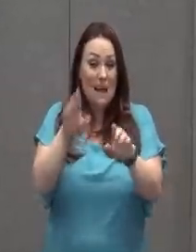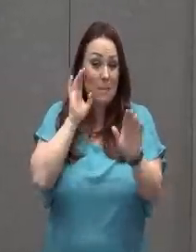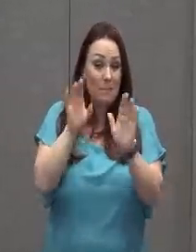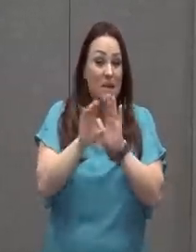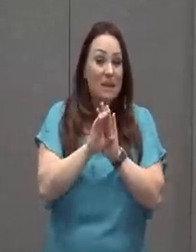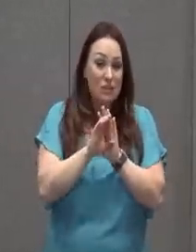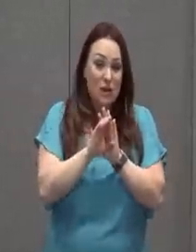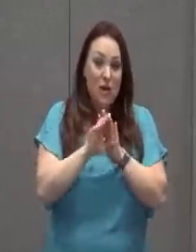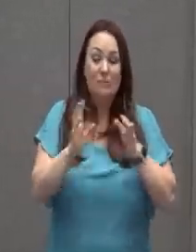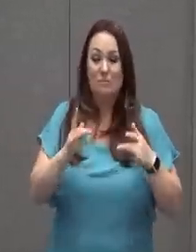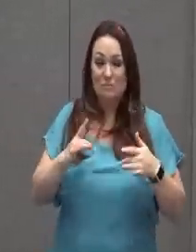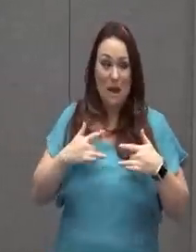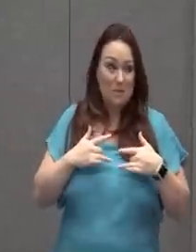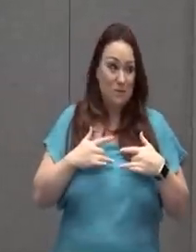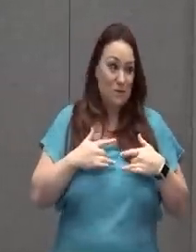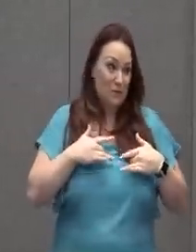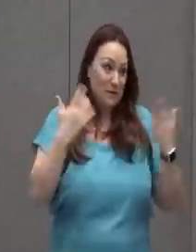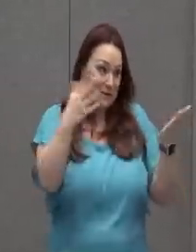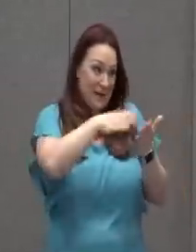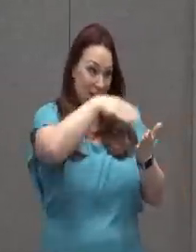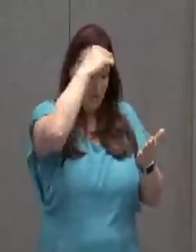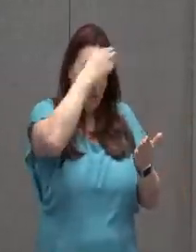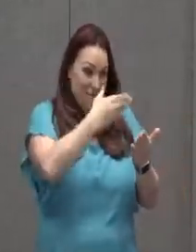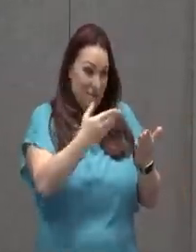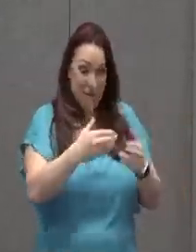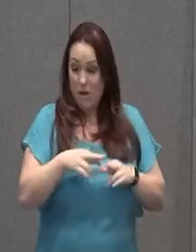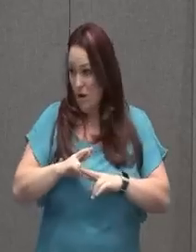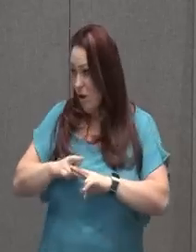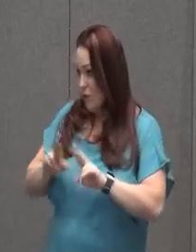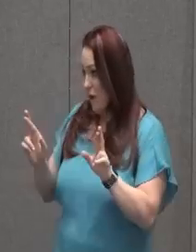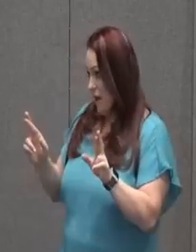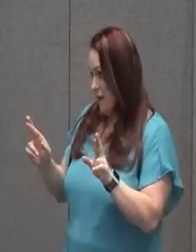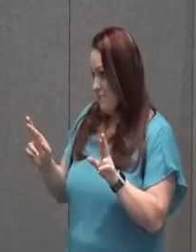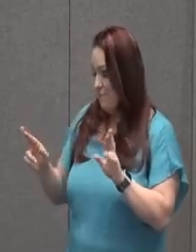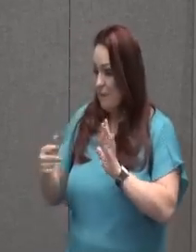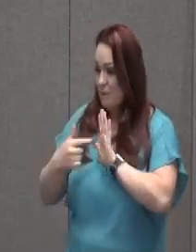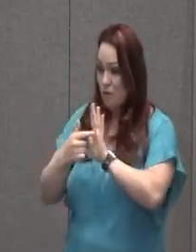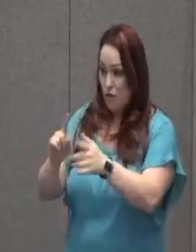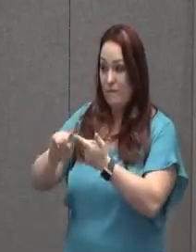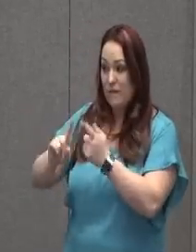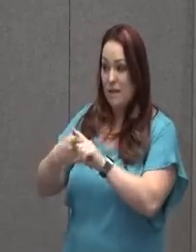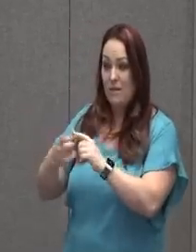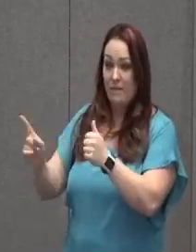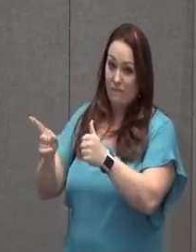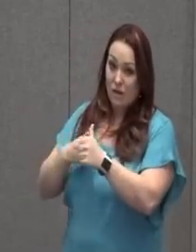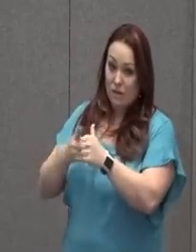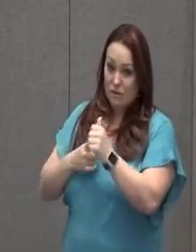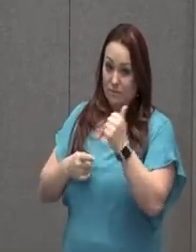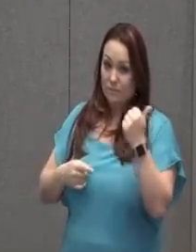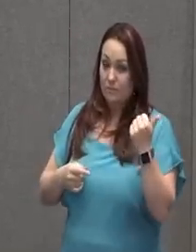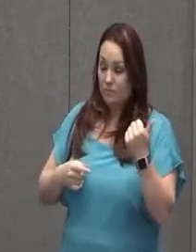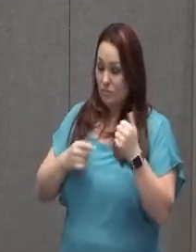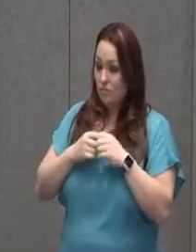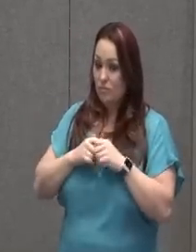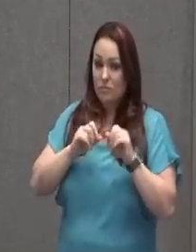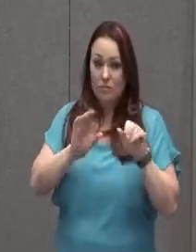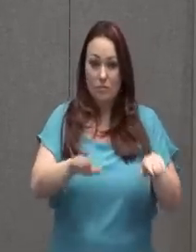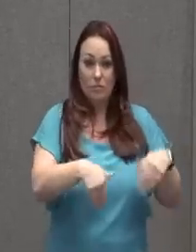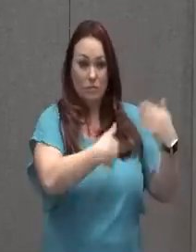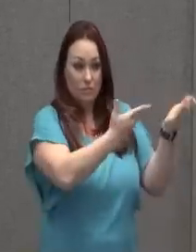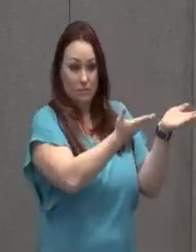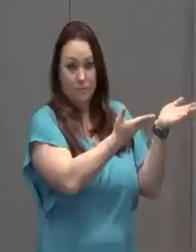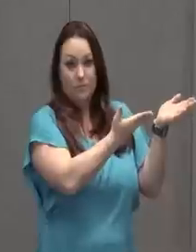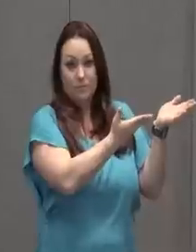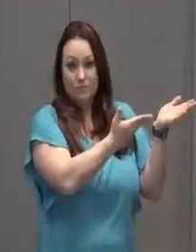now. I have one more for you. Something. Are you ready? Okay, I'm ready. All right, I'm gonna show our friends out there first. This one, I could see